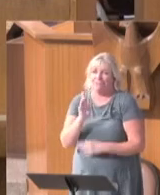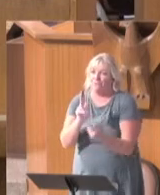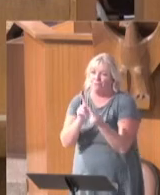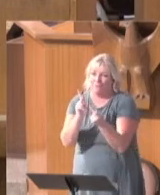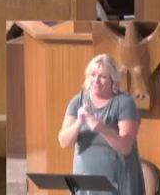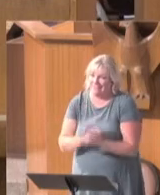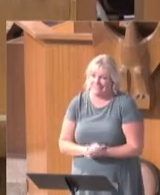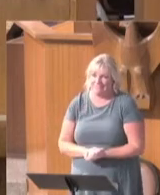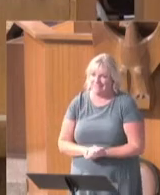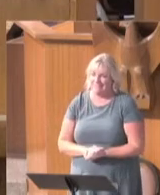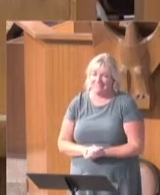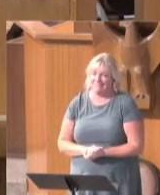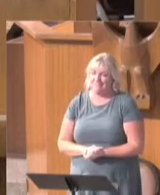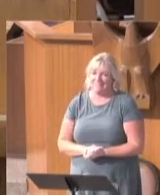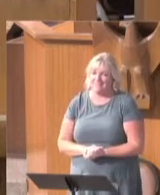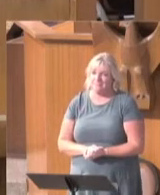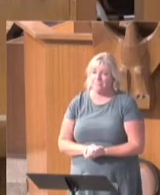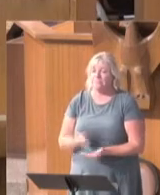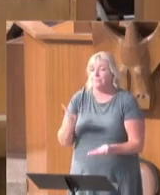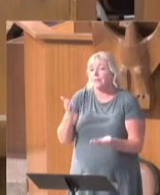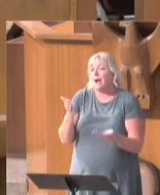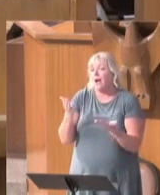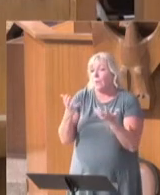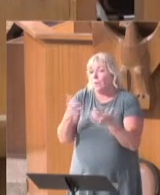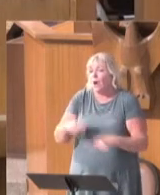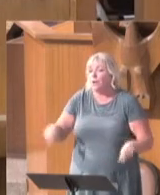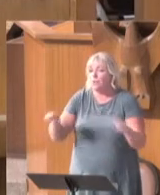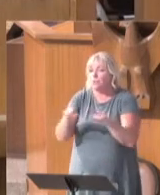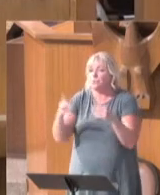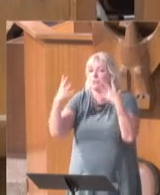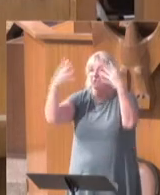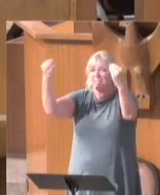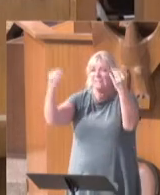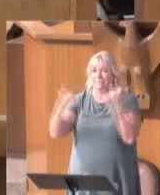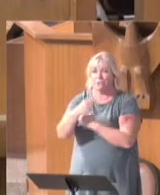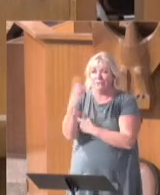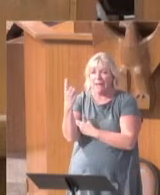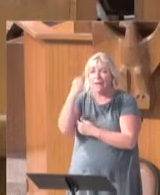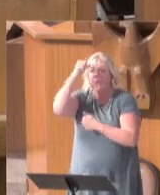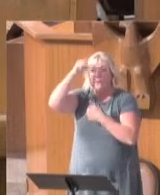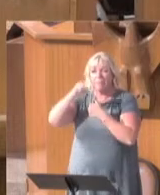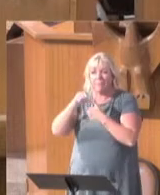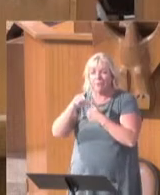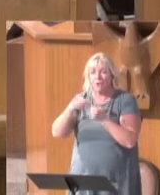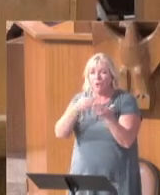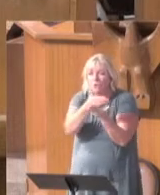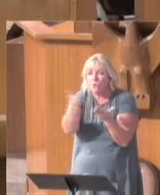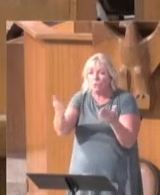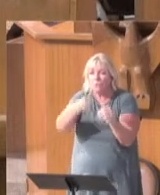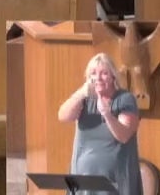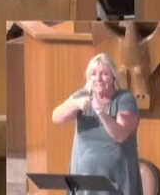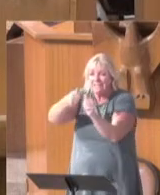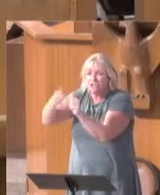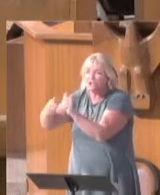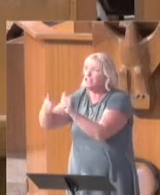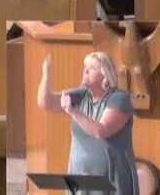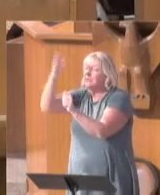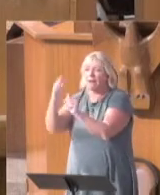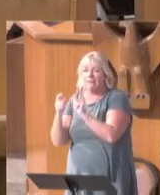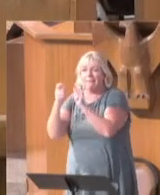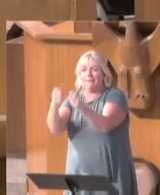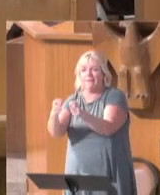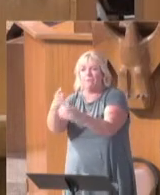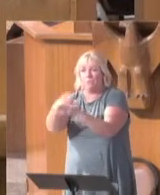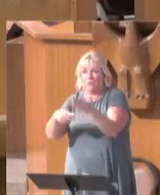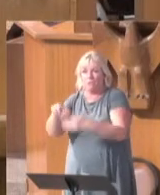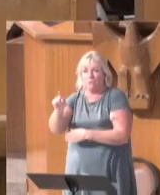perfect. But may you leave this place today remembering that you are each given a good portion